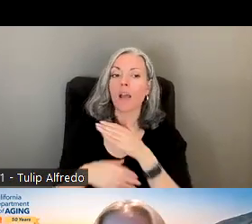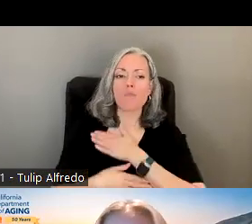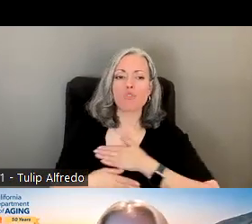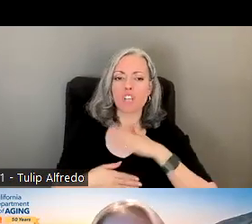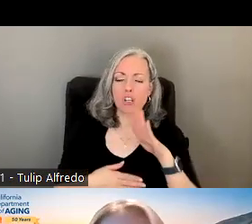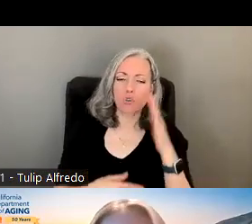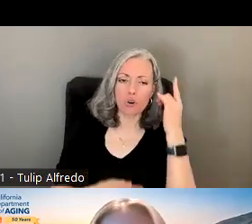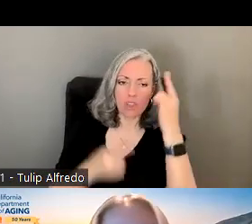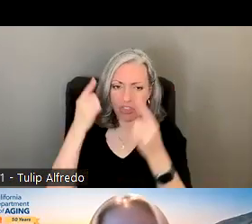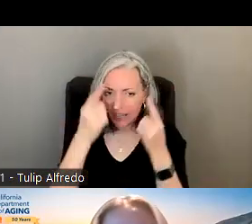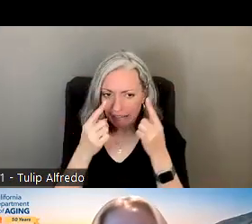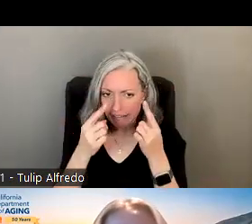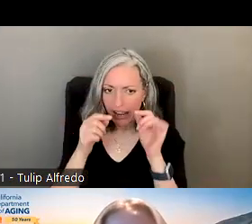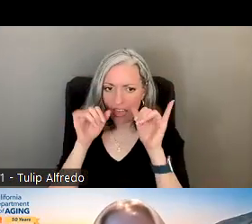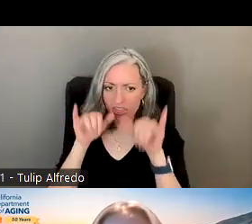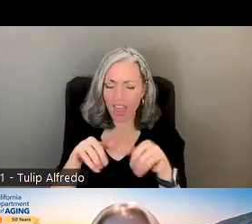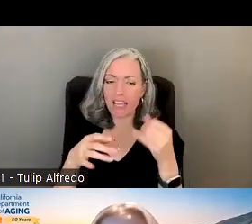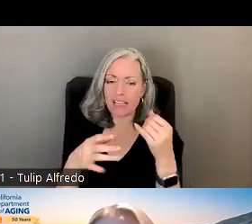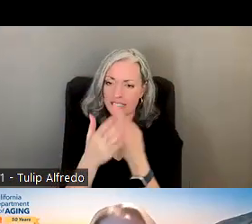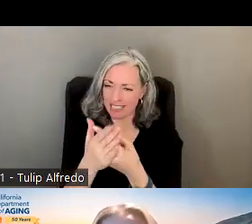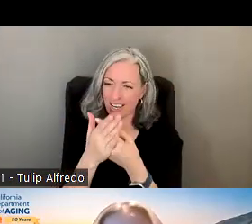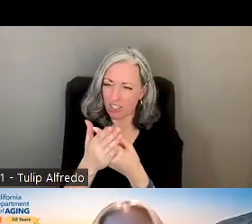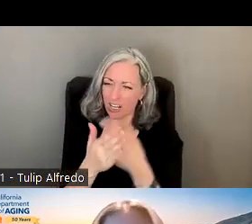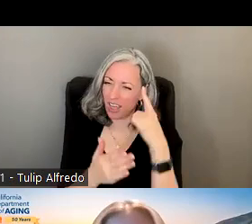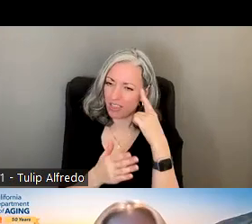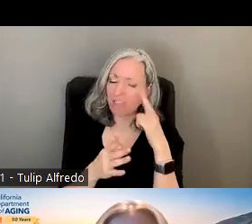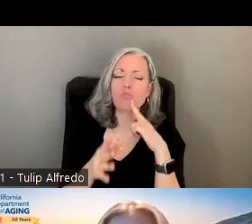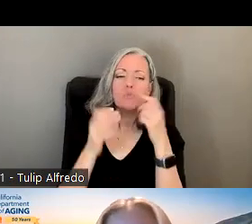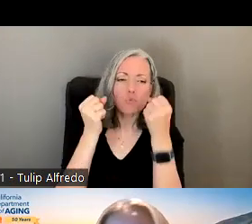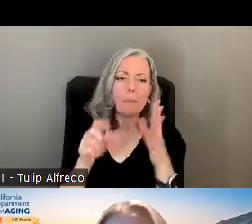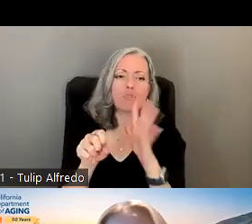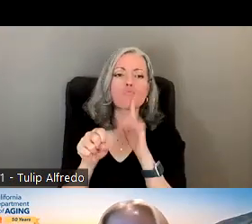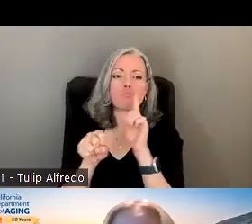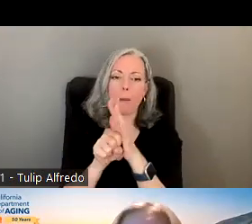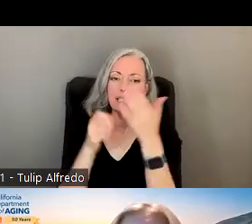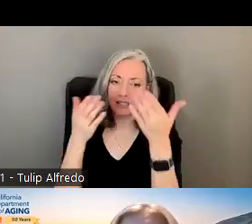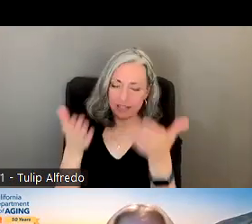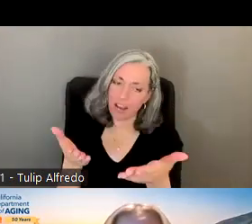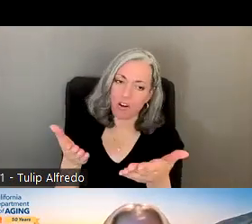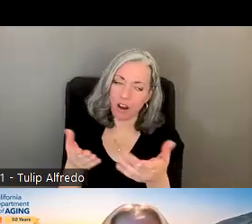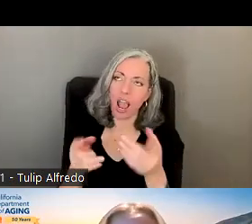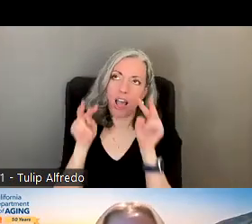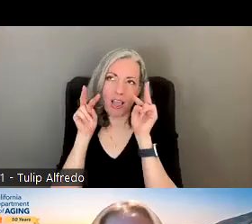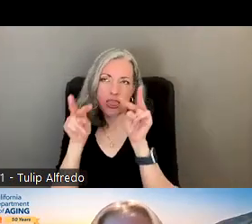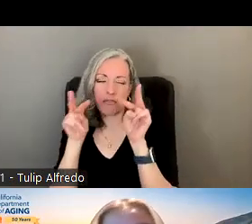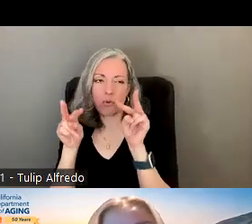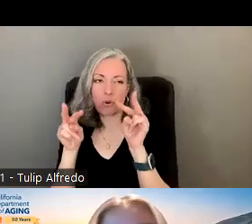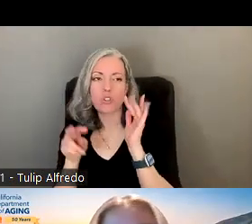that went into that discussion, and I think that there's a lot of promise there, and I look forward to being a part of future conversations on